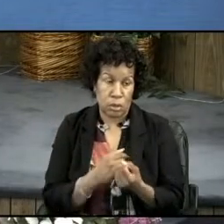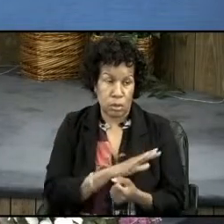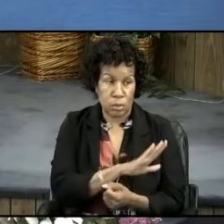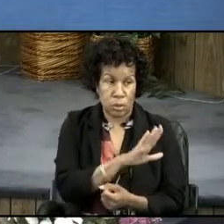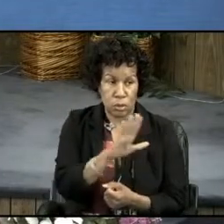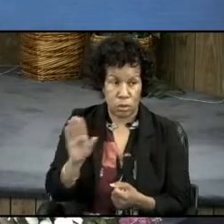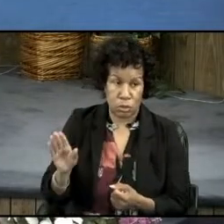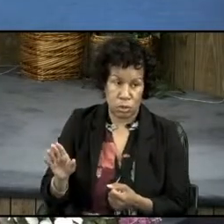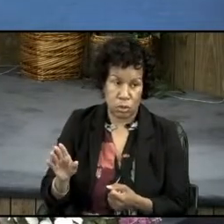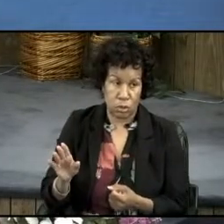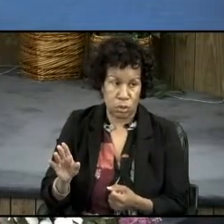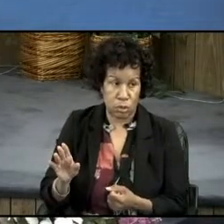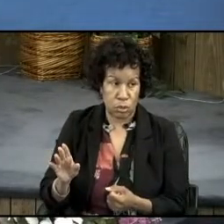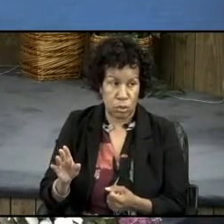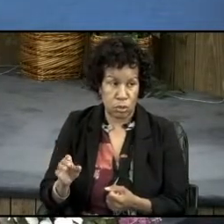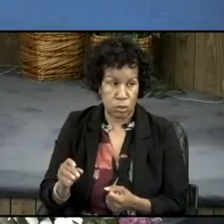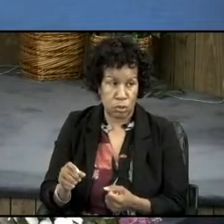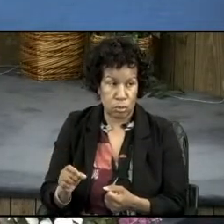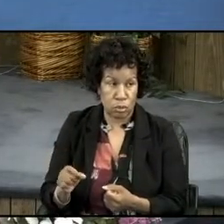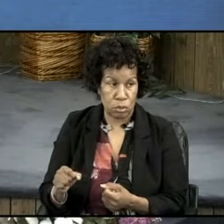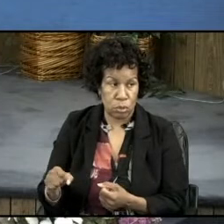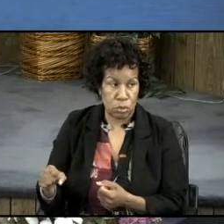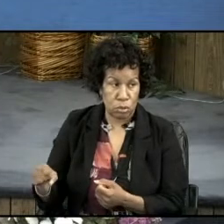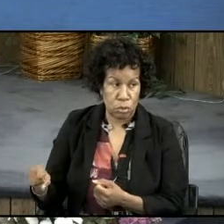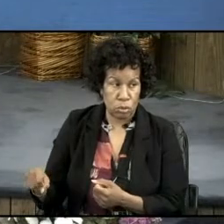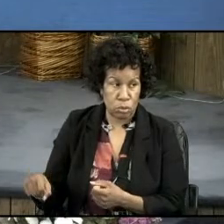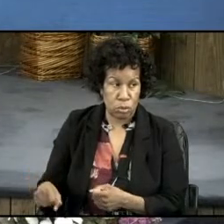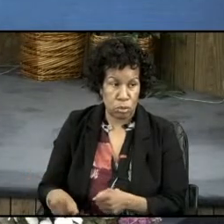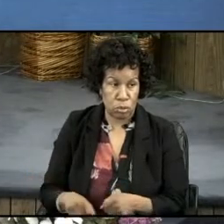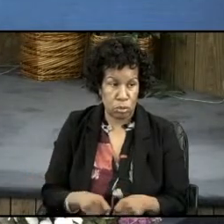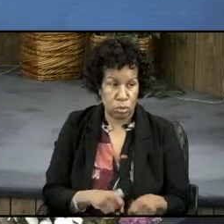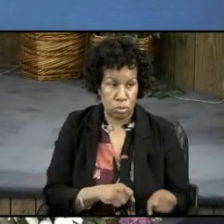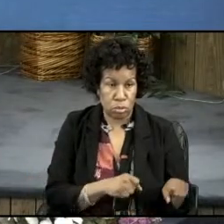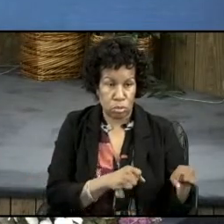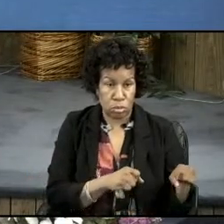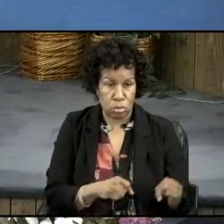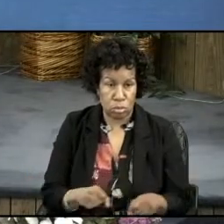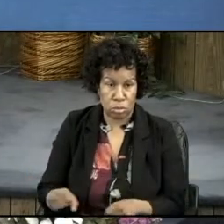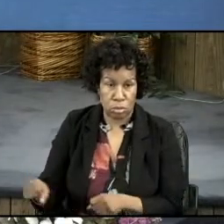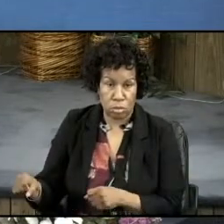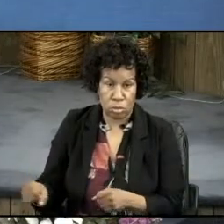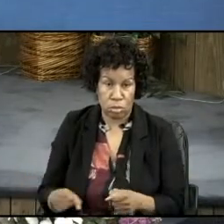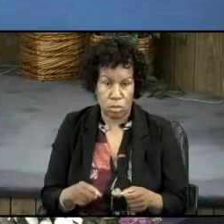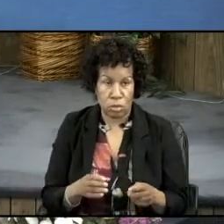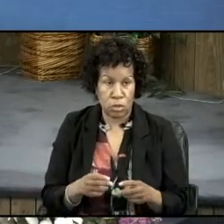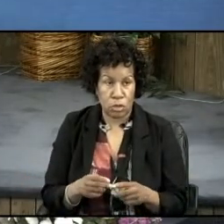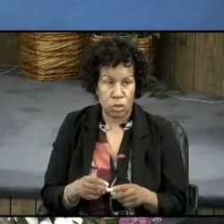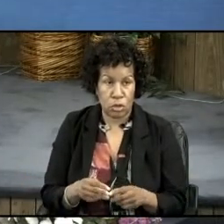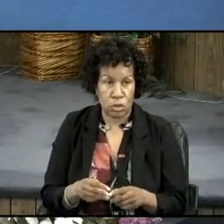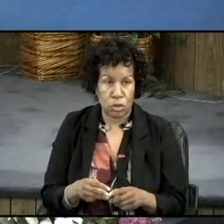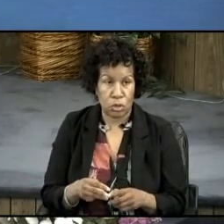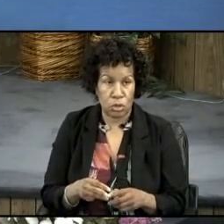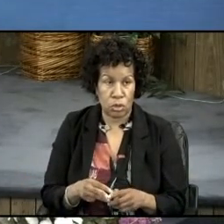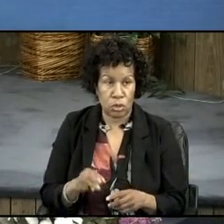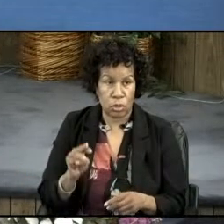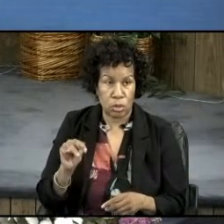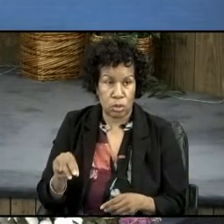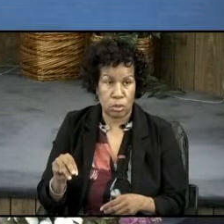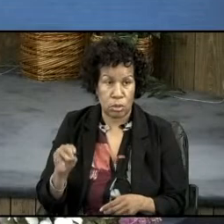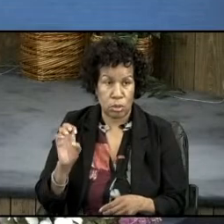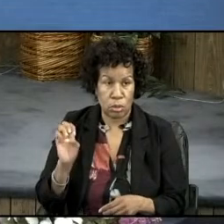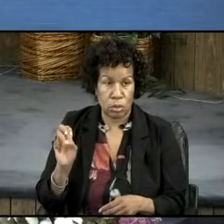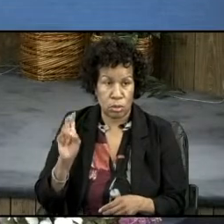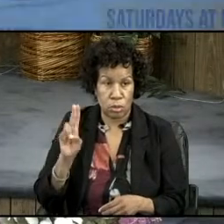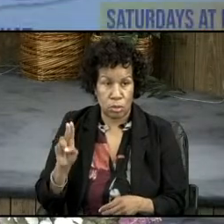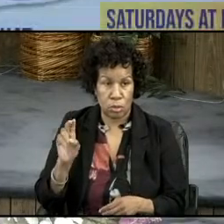summer. It's called Swaying to the Music. And our theme text is Ezra chapter 3,